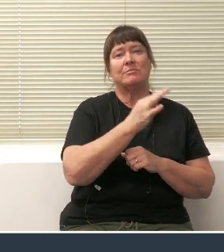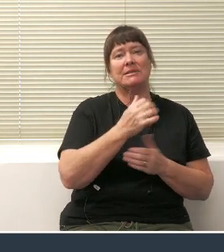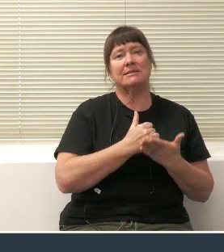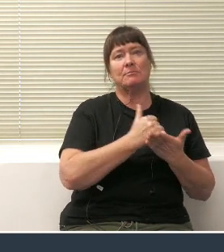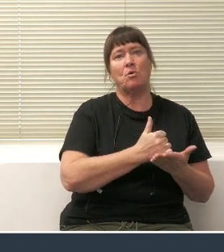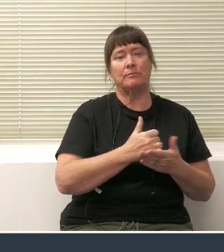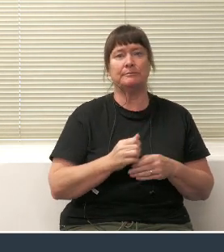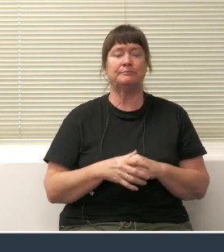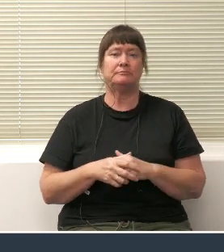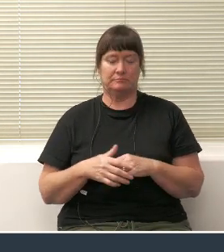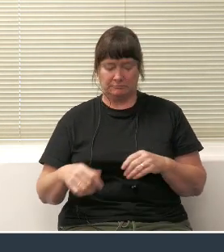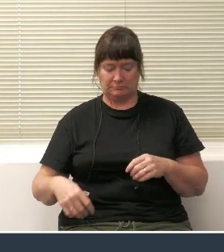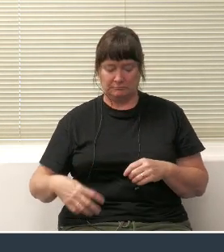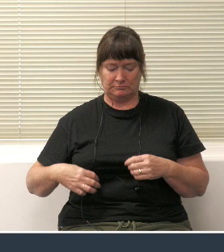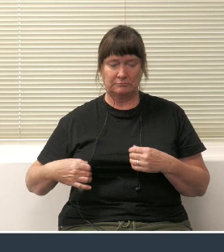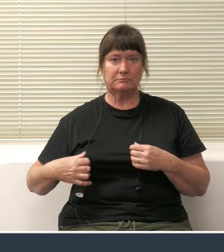preferred option.